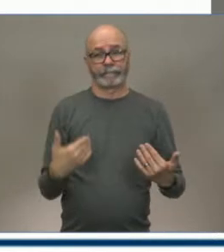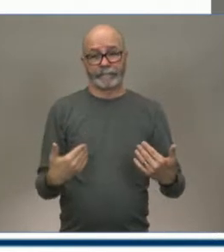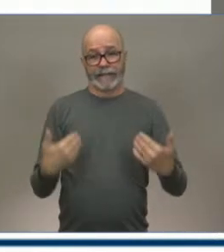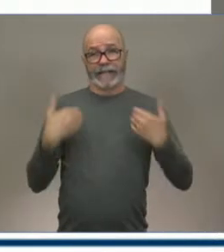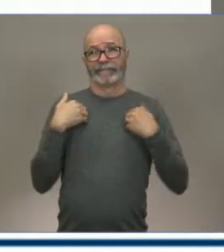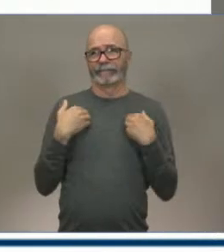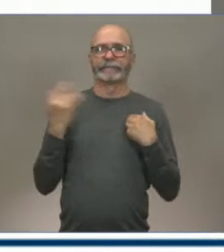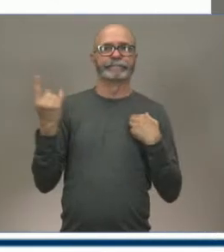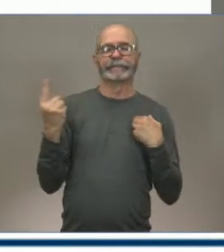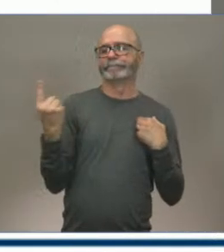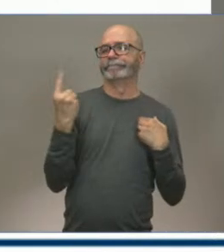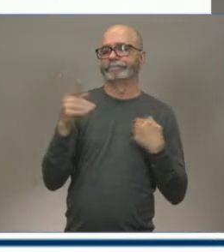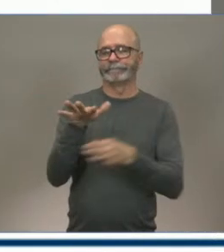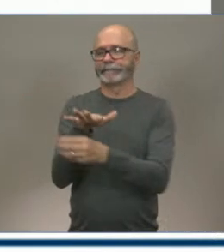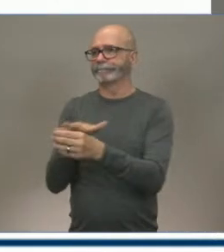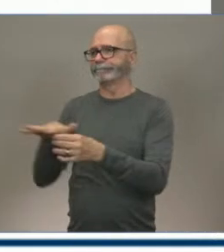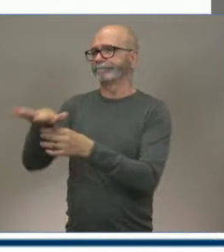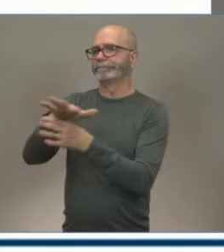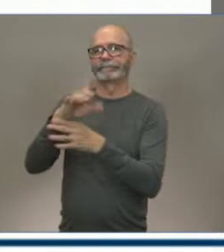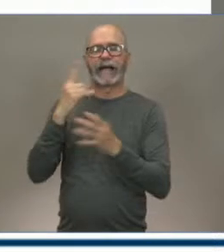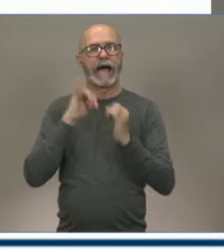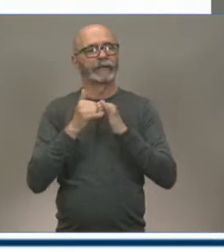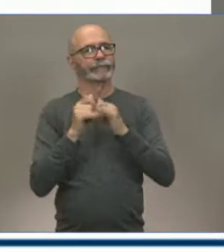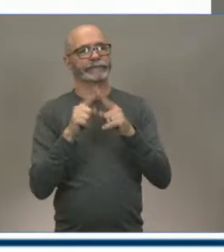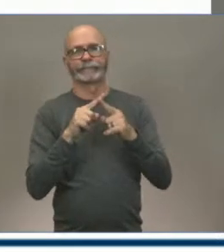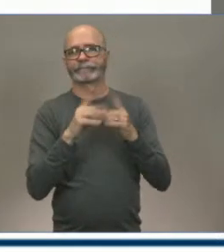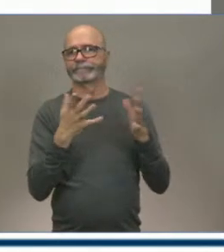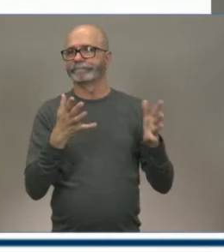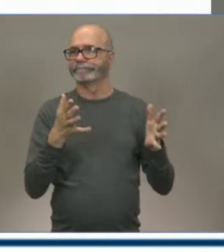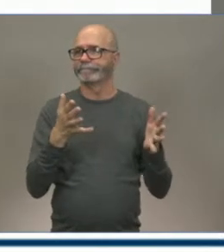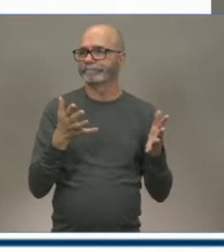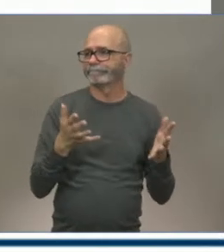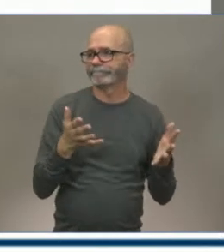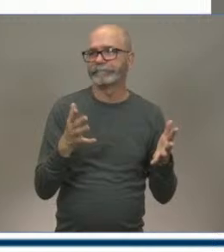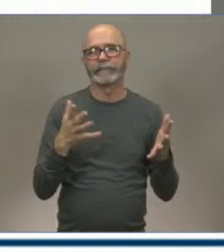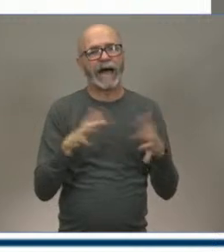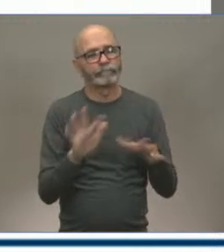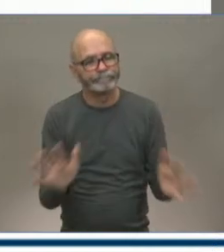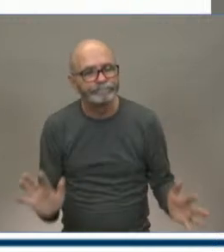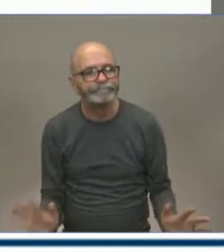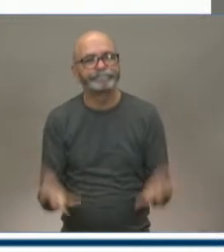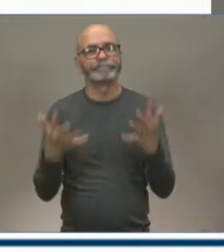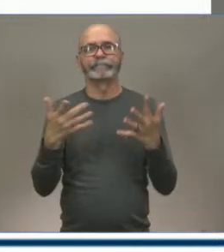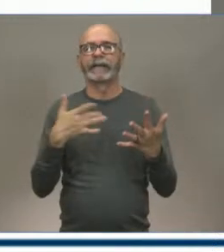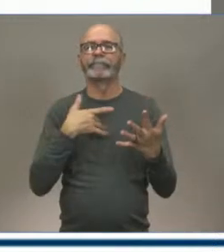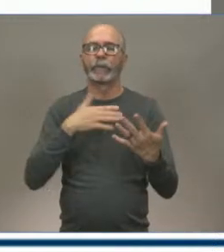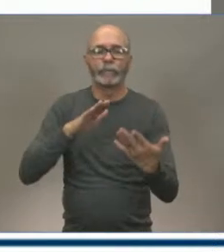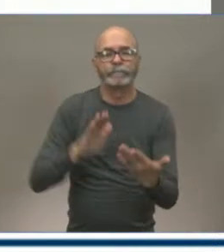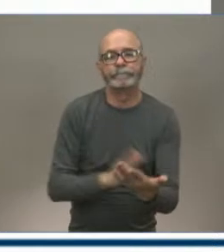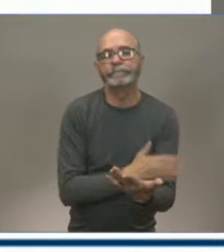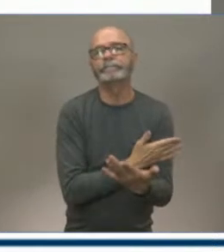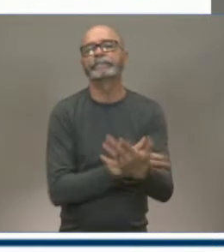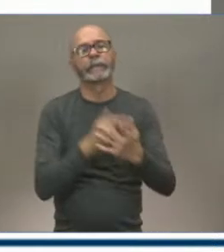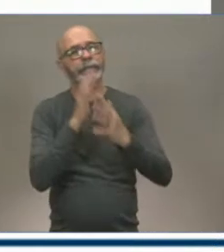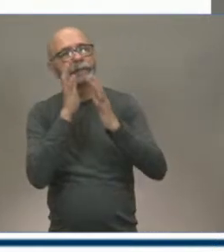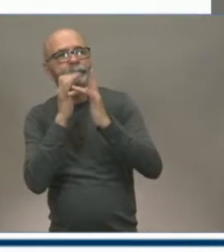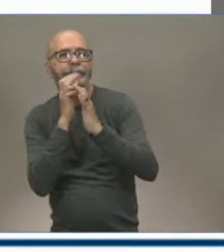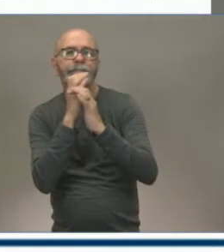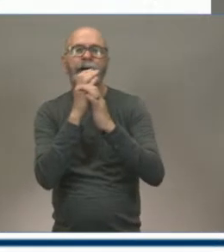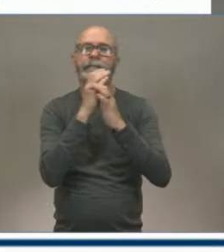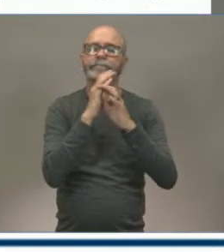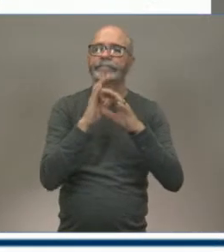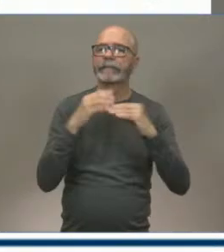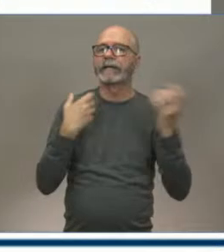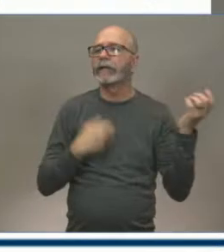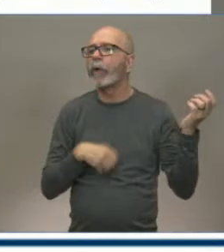looked at it, was about how do we do things that allow singing an instrument safely, and it is based on making sure that